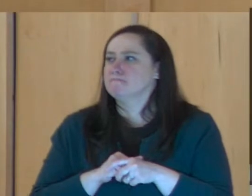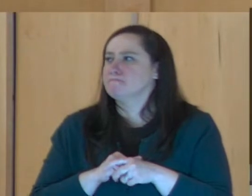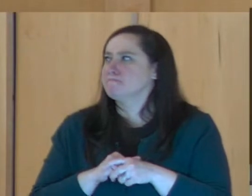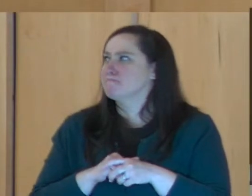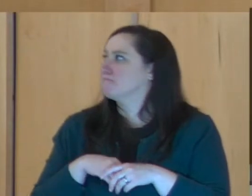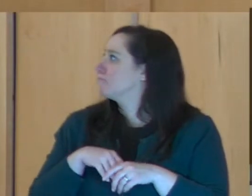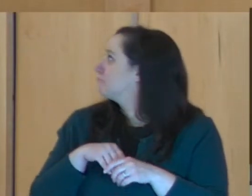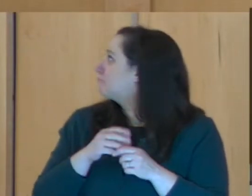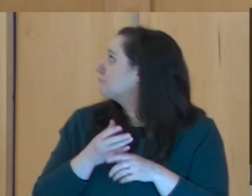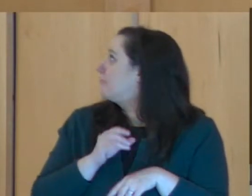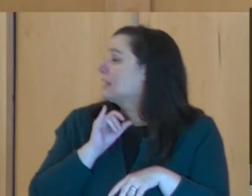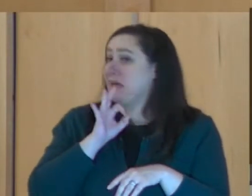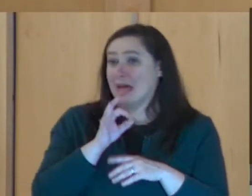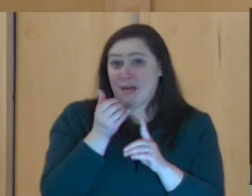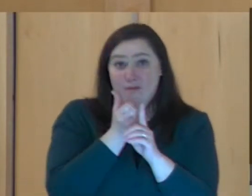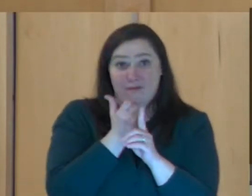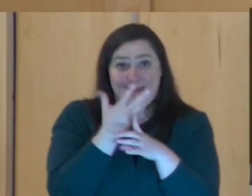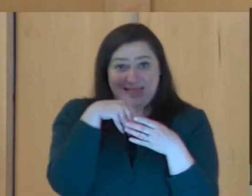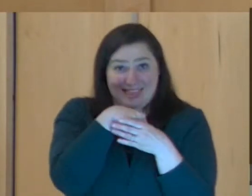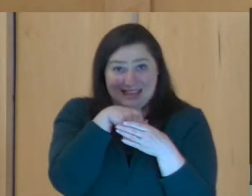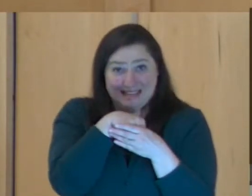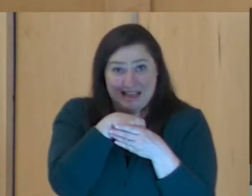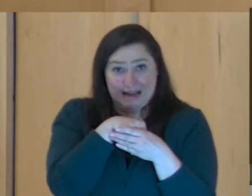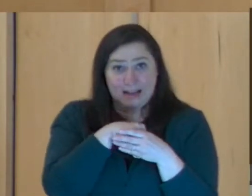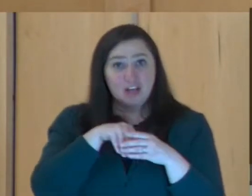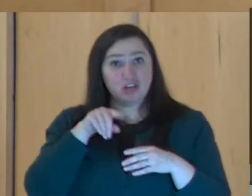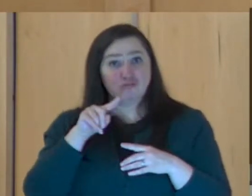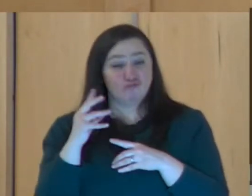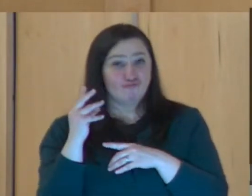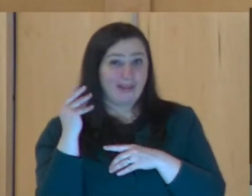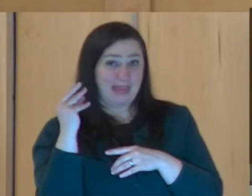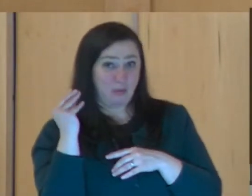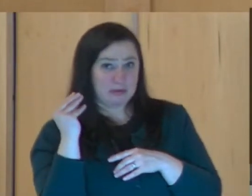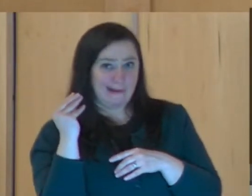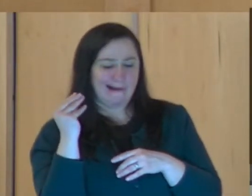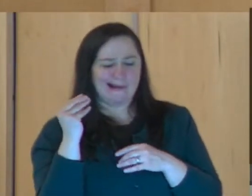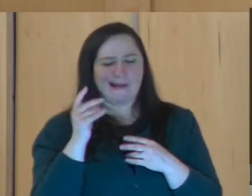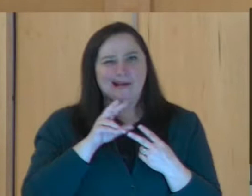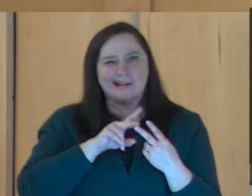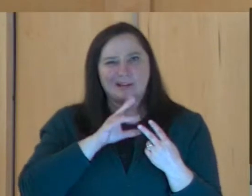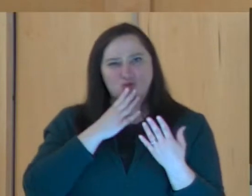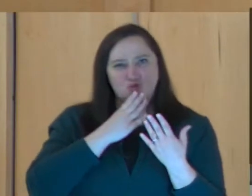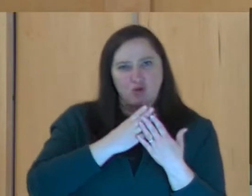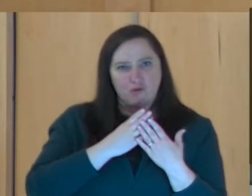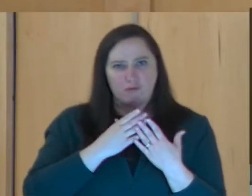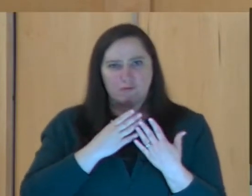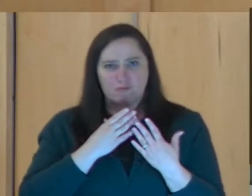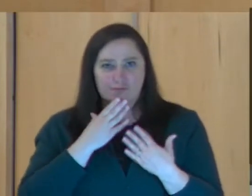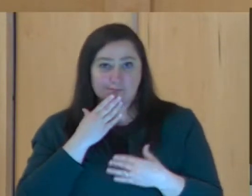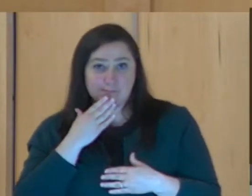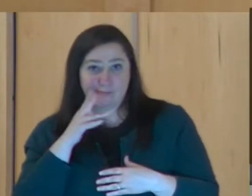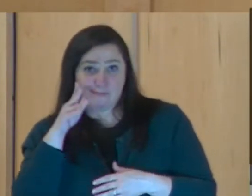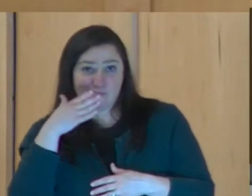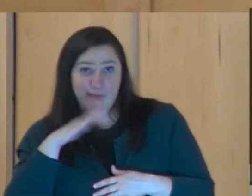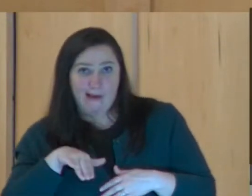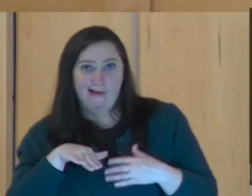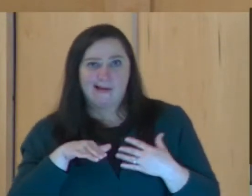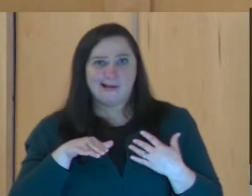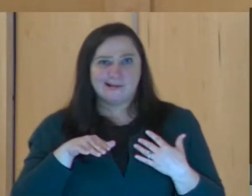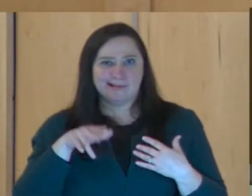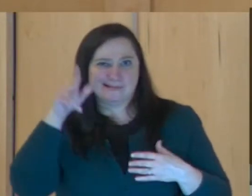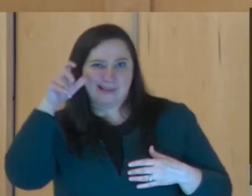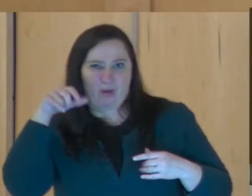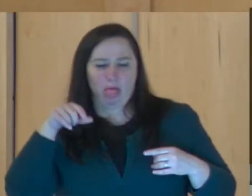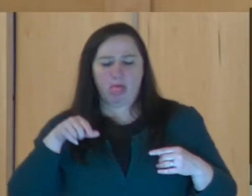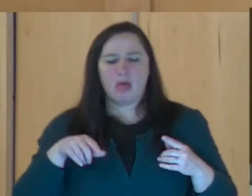So if you've got you on the inside and you on the outside, and you're either good or evil in each of those,